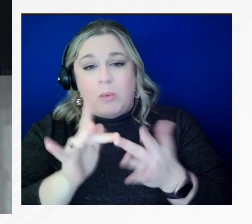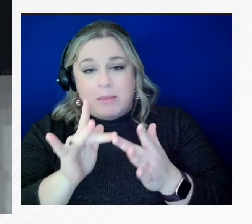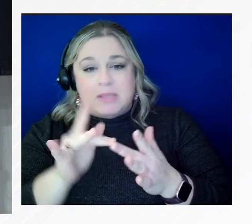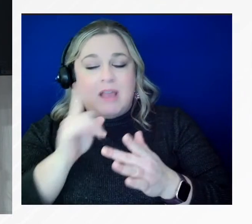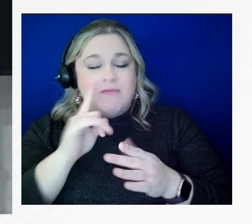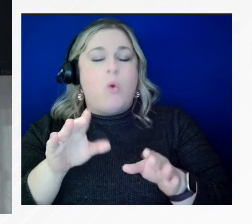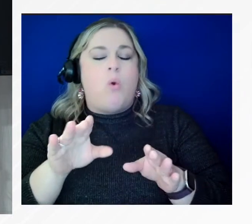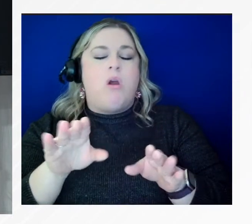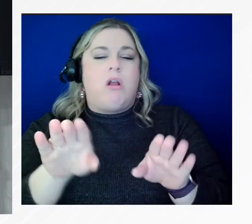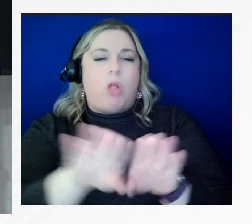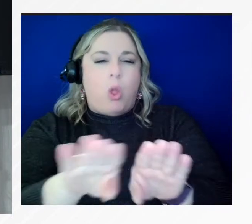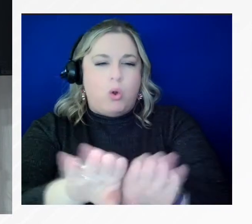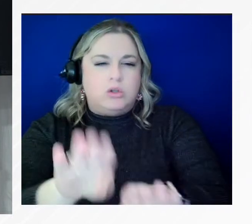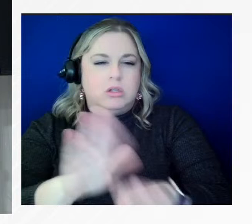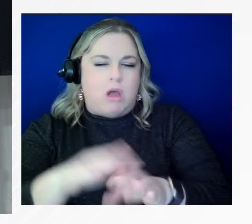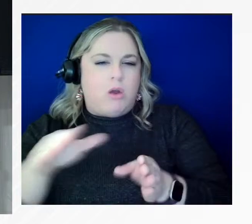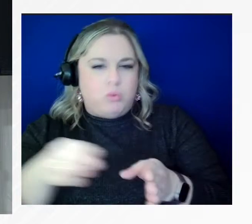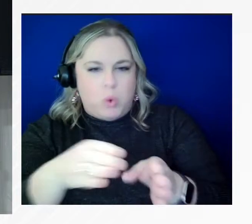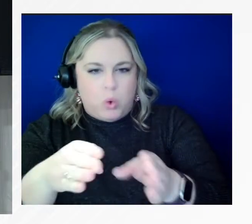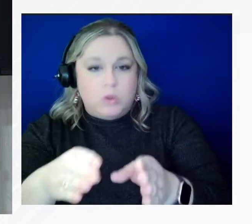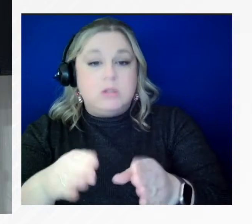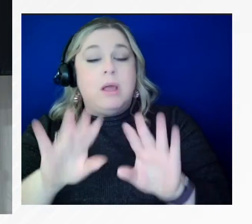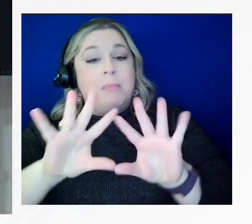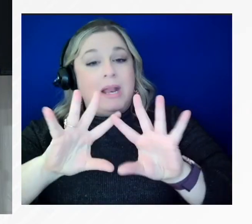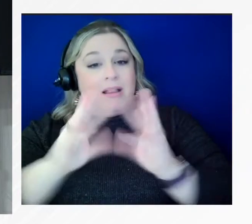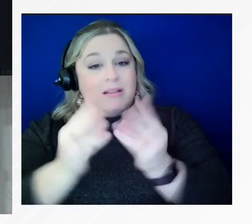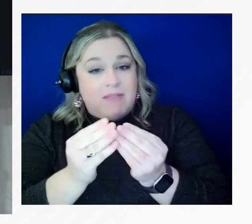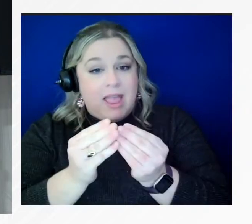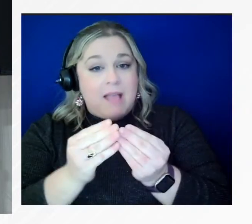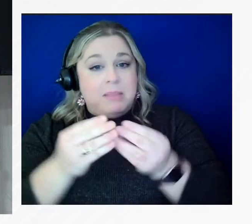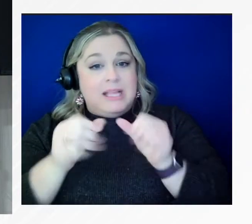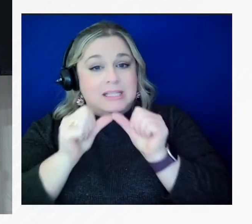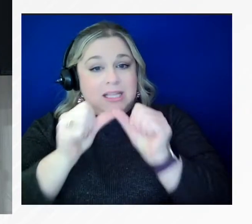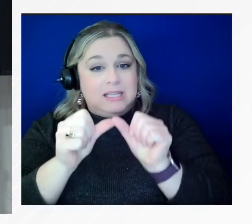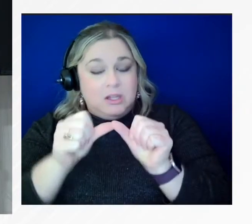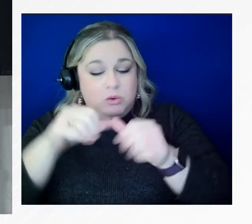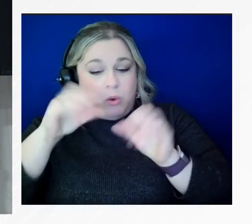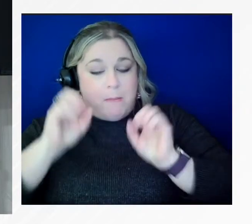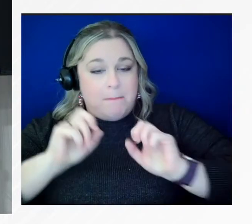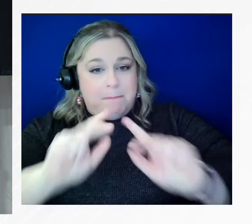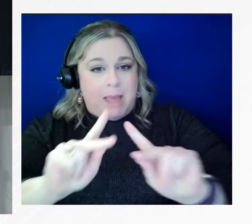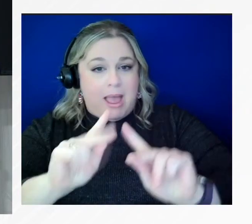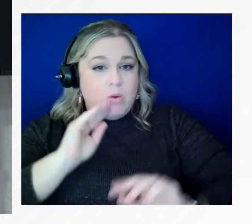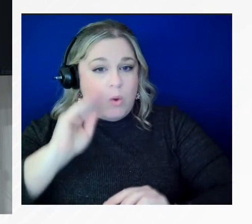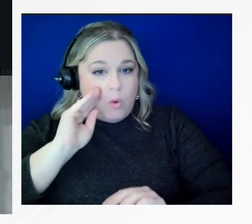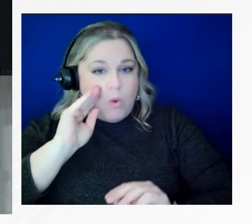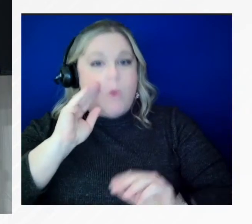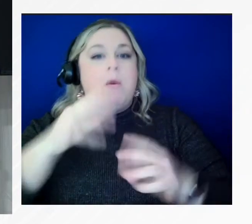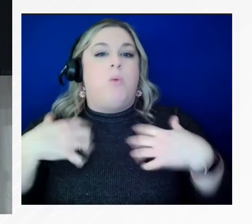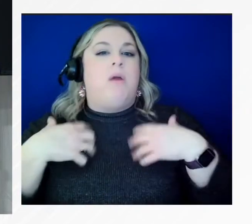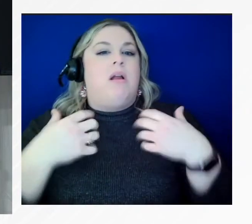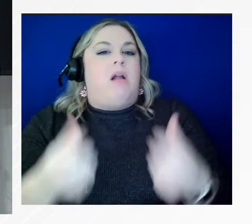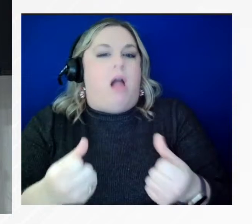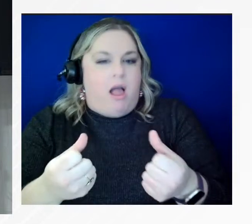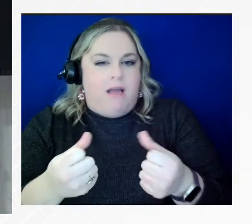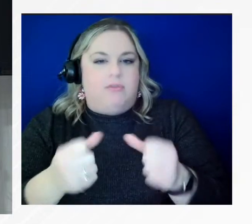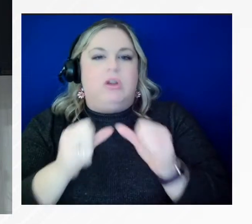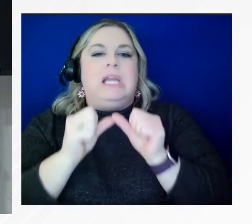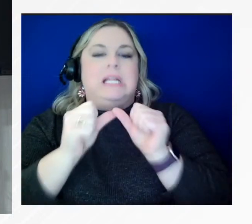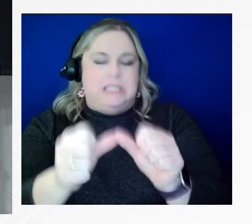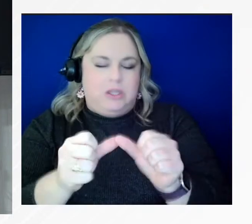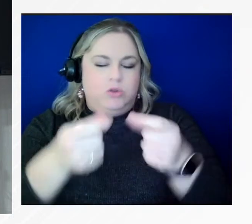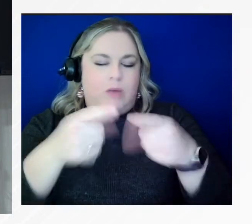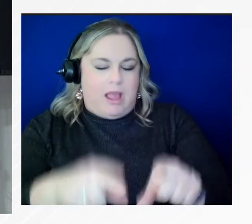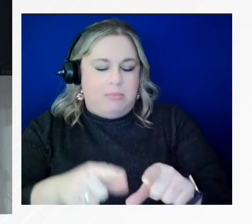to their homes, I want to assure you that recovery efforts are fully underway. The city is working closely with Los